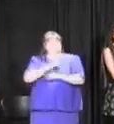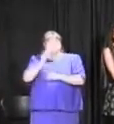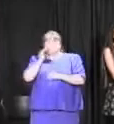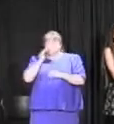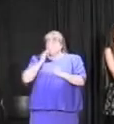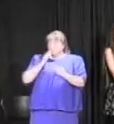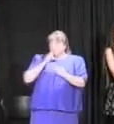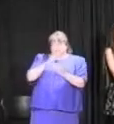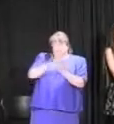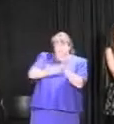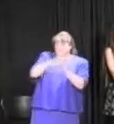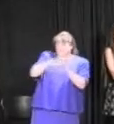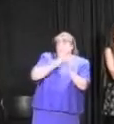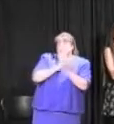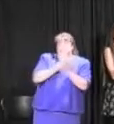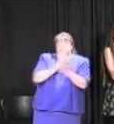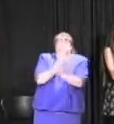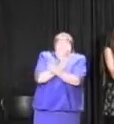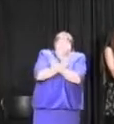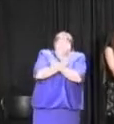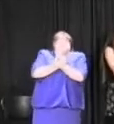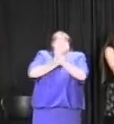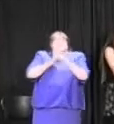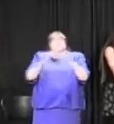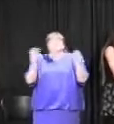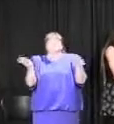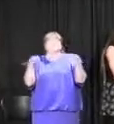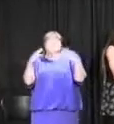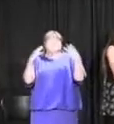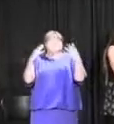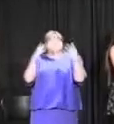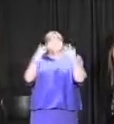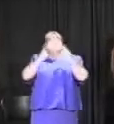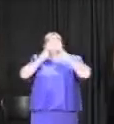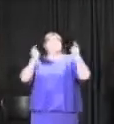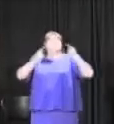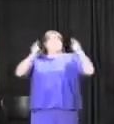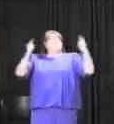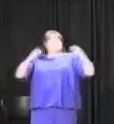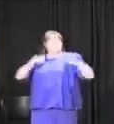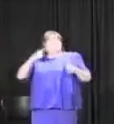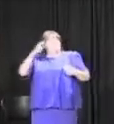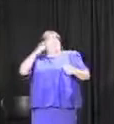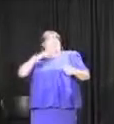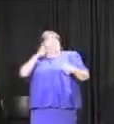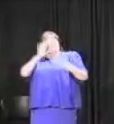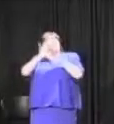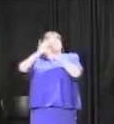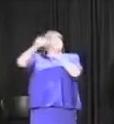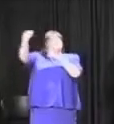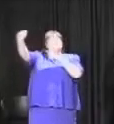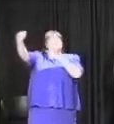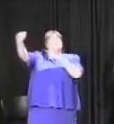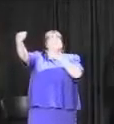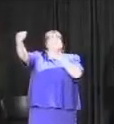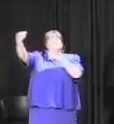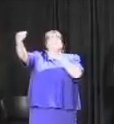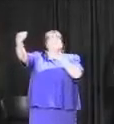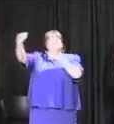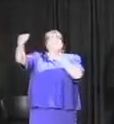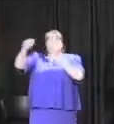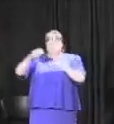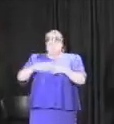things they promised. Like love, adoration, maybe even fame.